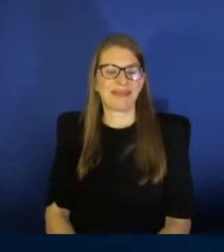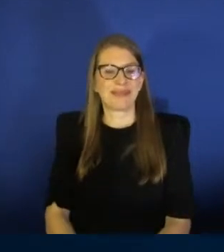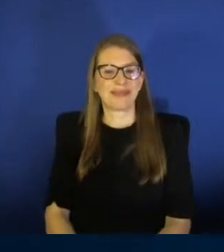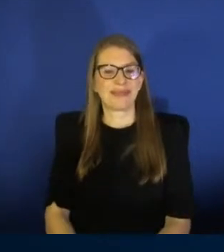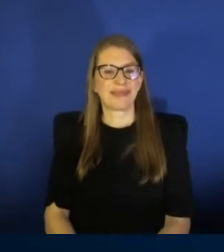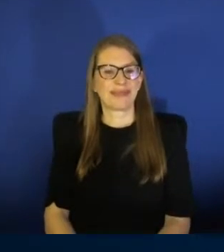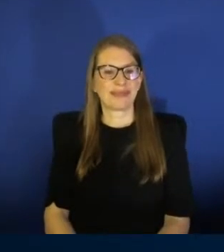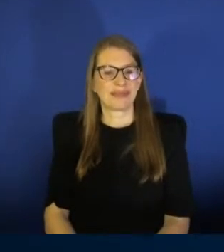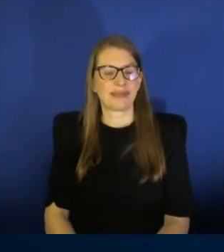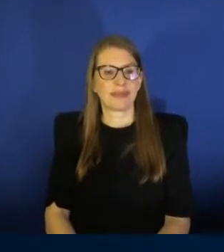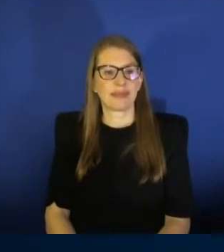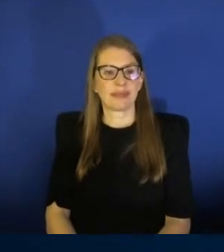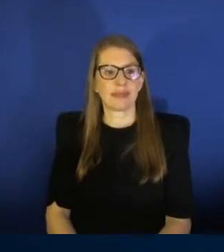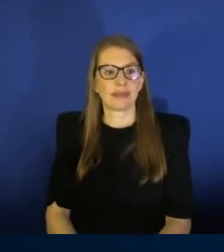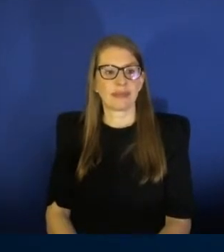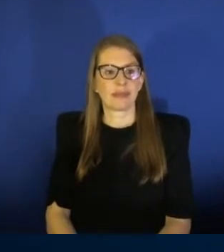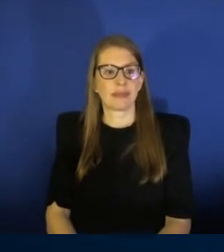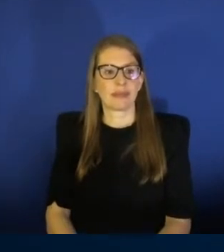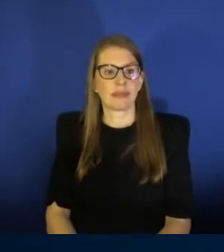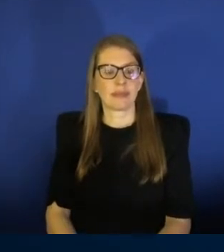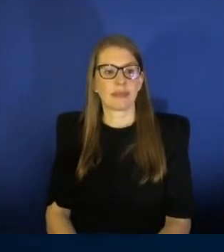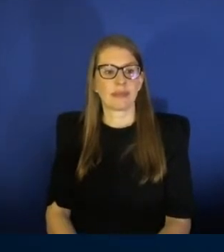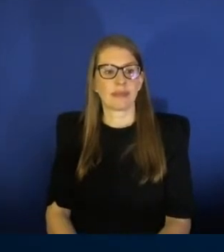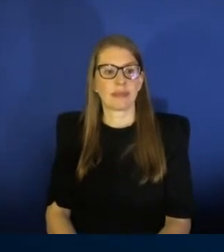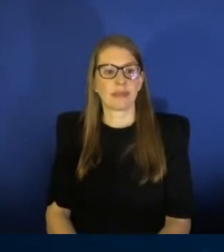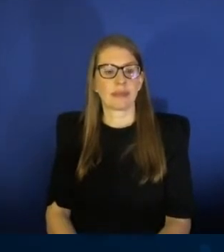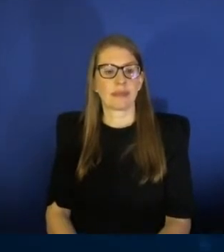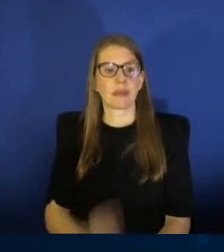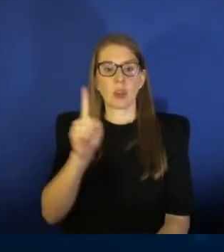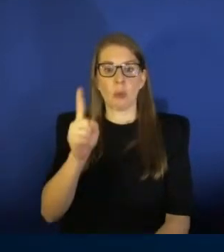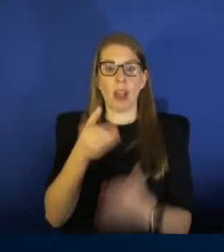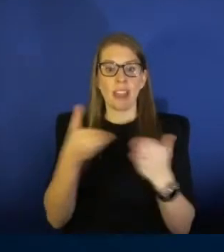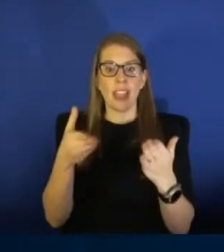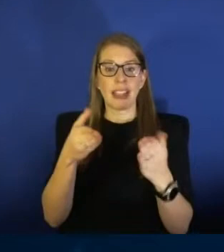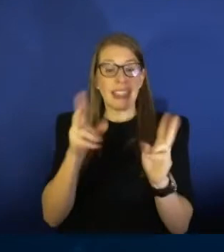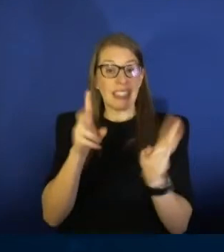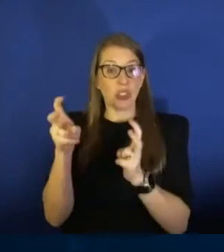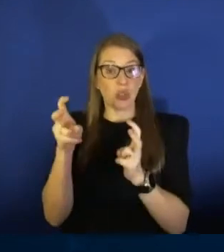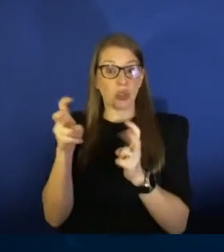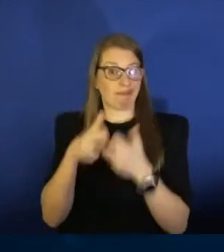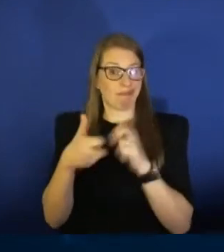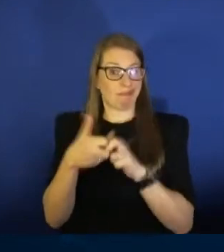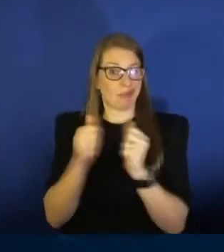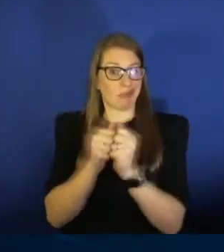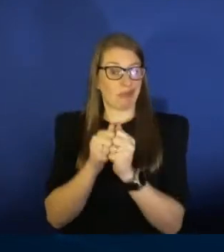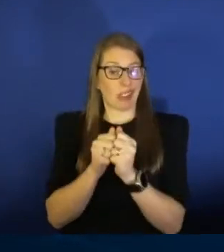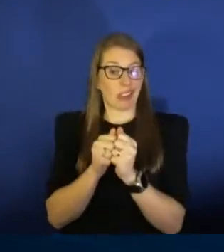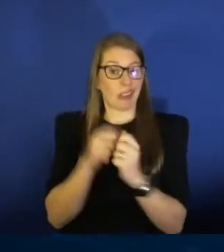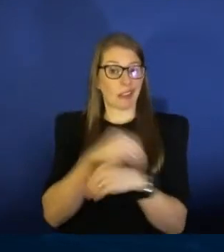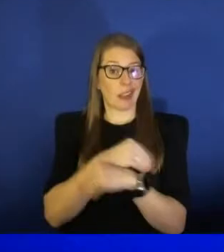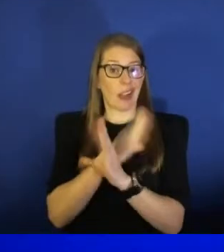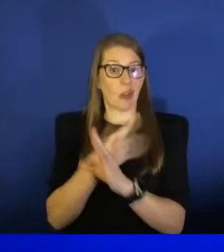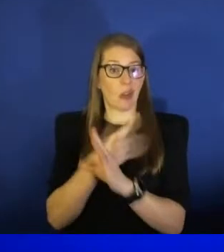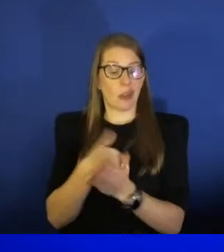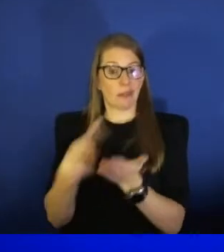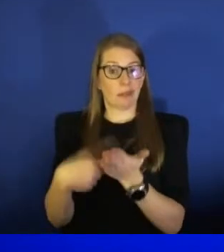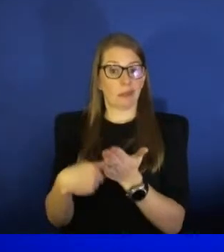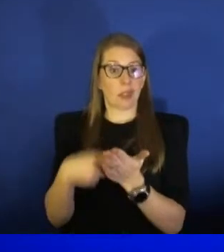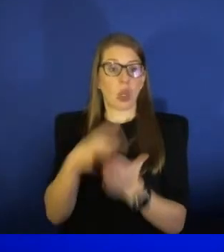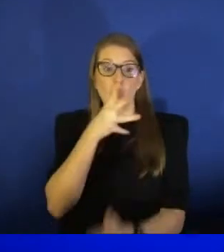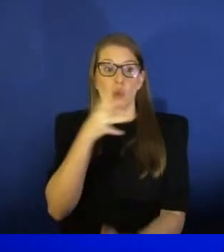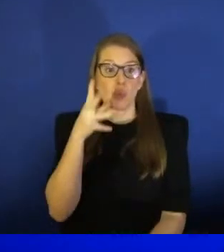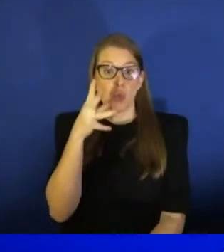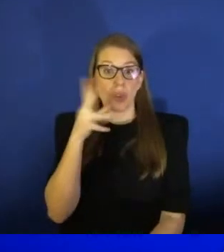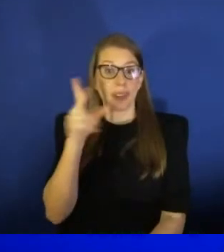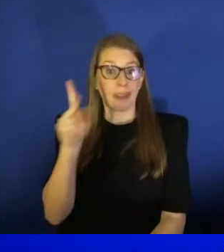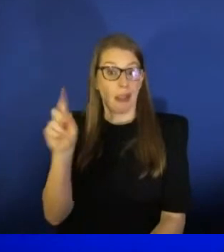You know, one thing that's been an issue with telehealth is that, you know, we've been talking a lot about rural Kansas here, but of course,